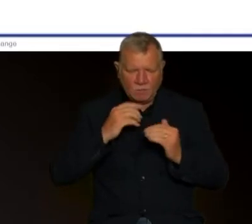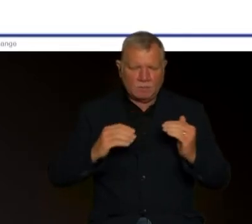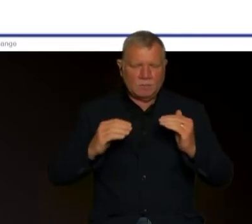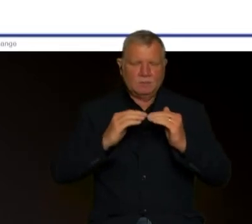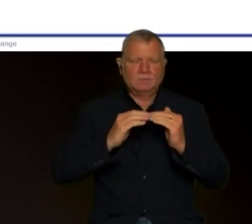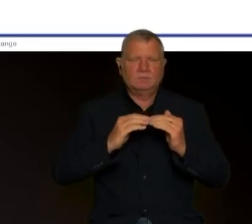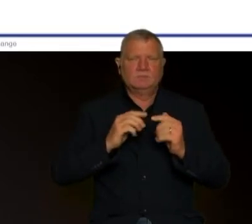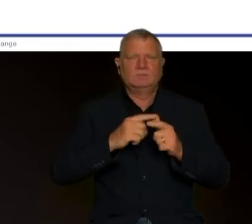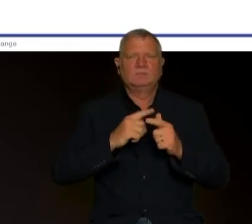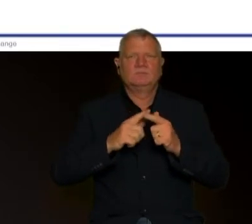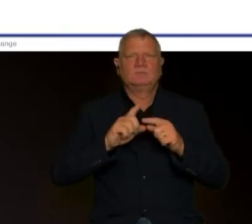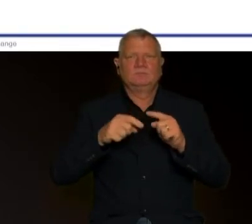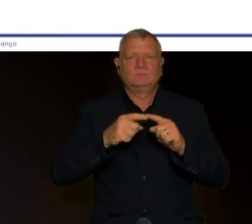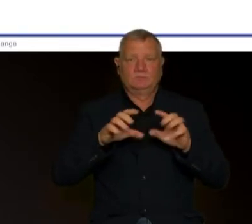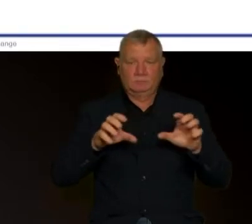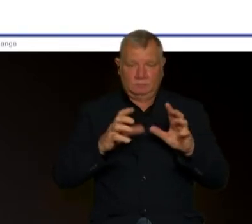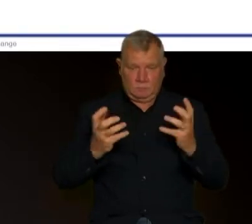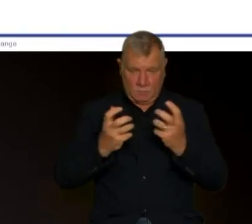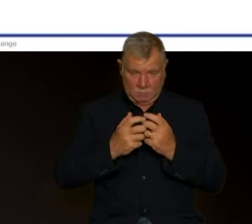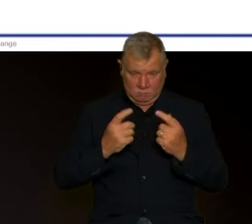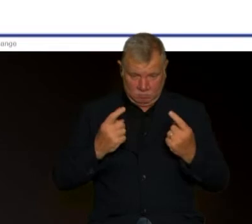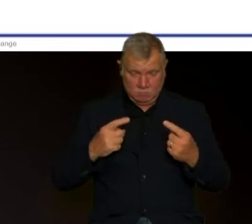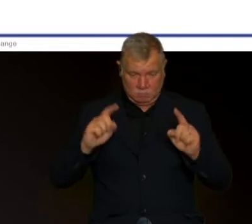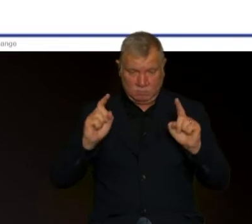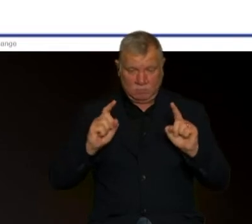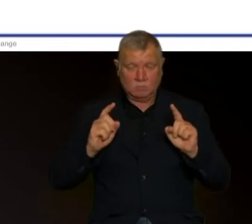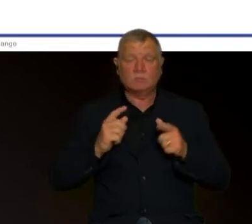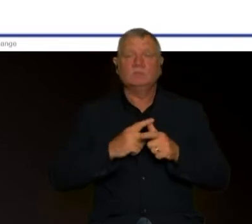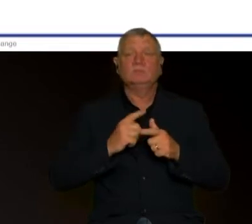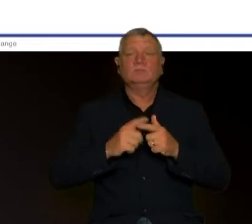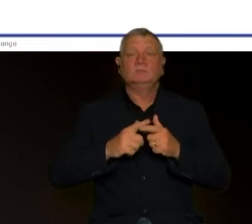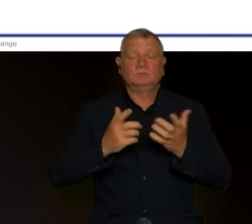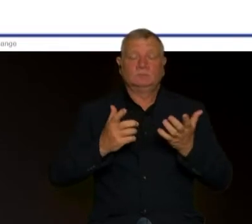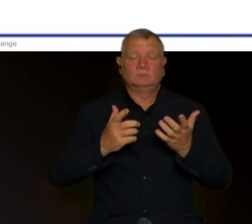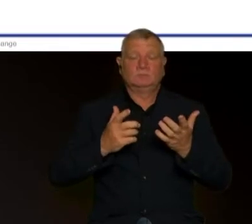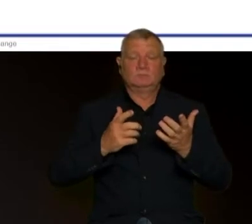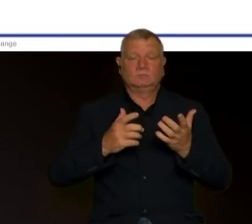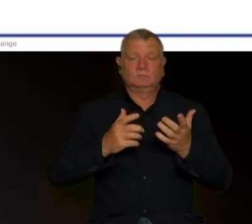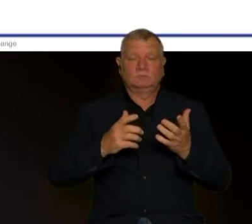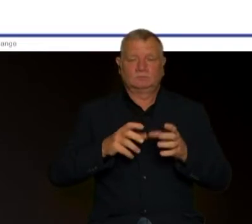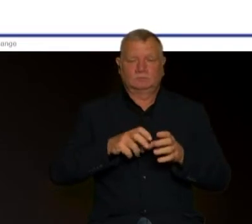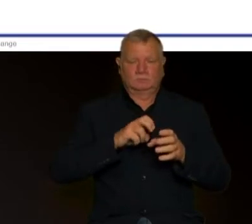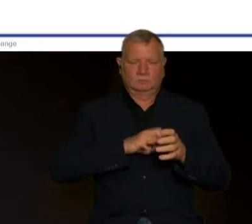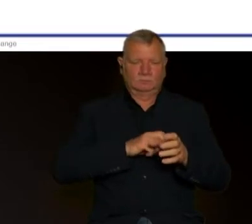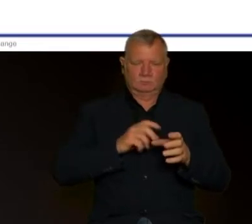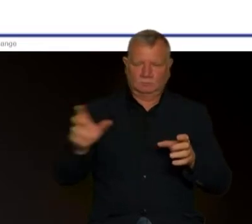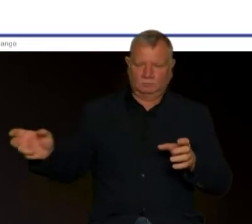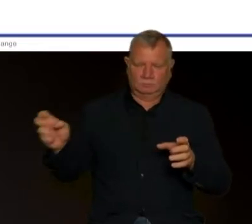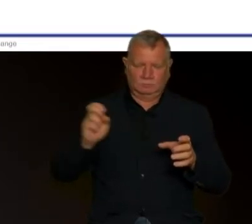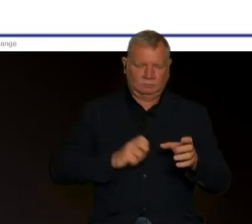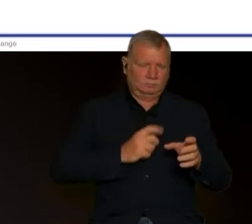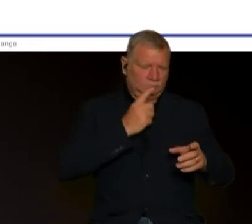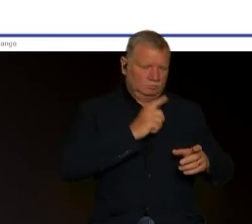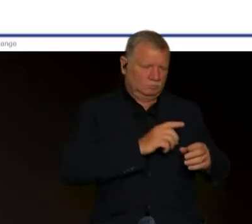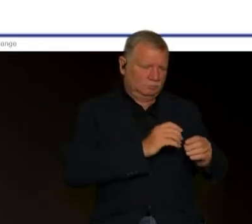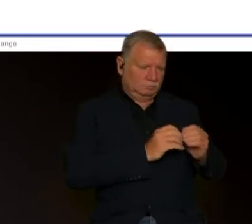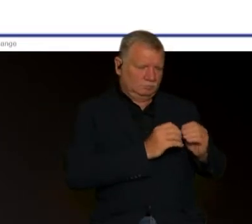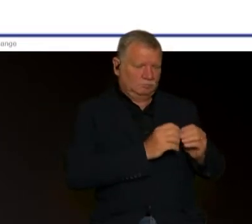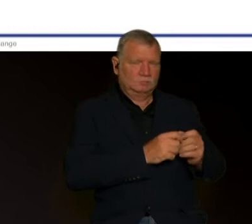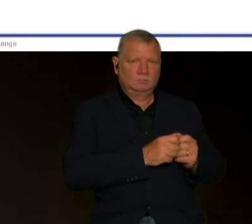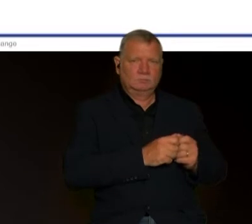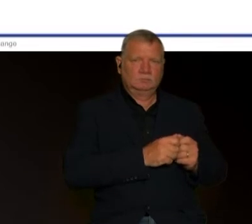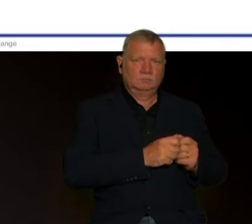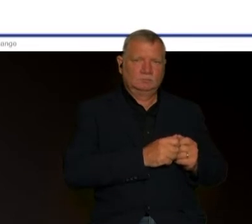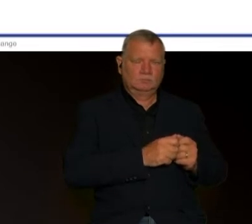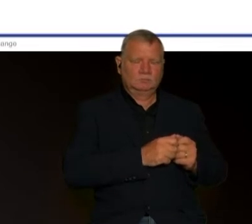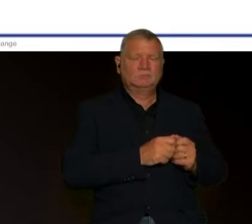data from the database. And once we did this matchup, we took the data from the market and used this as a basis to build the